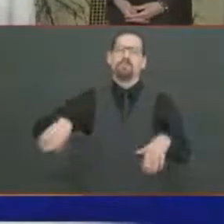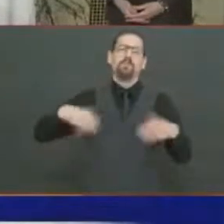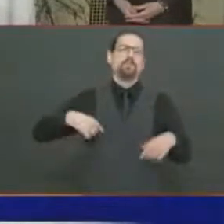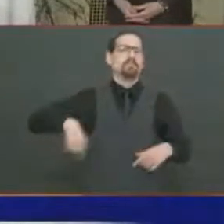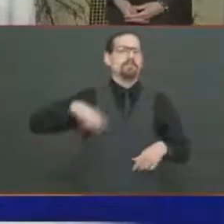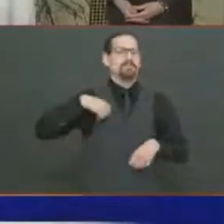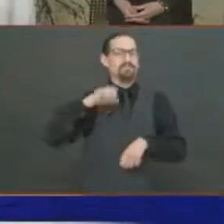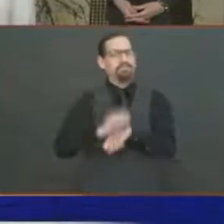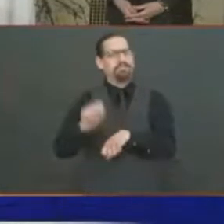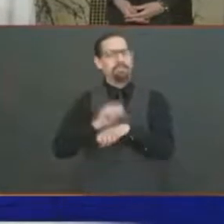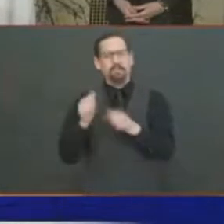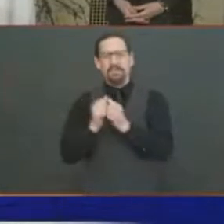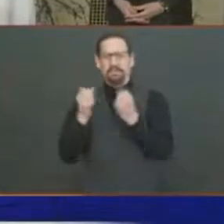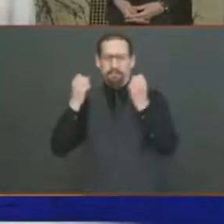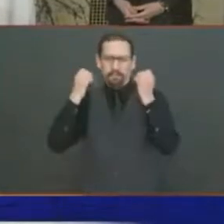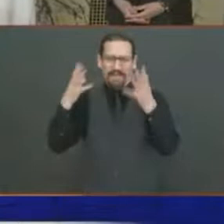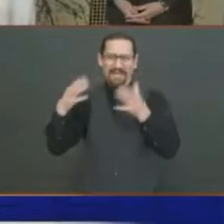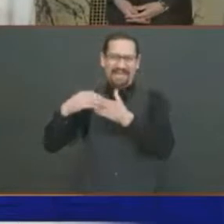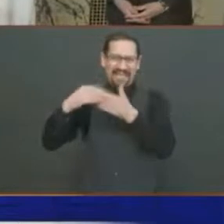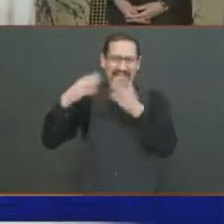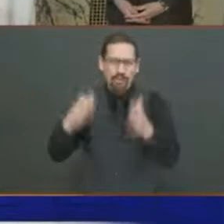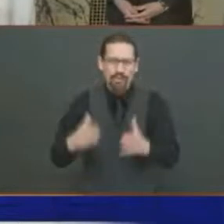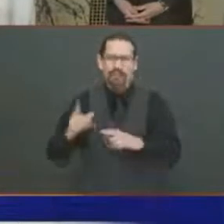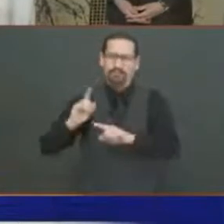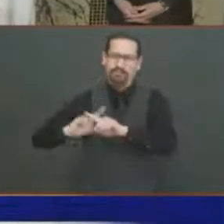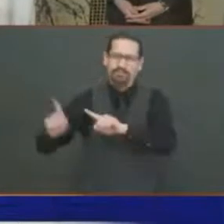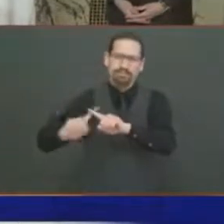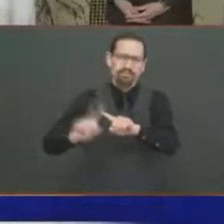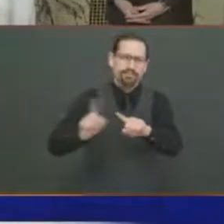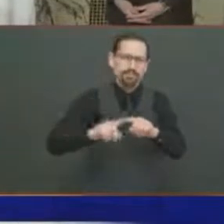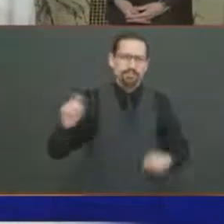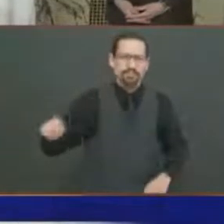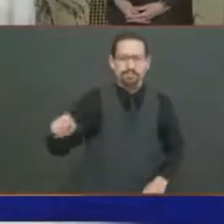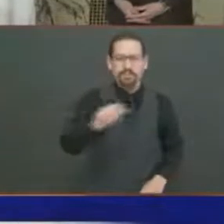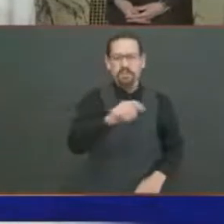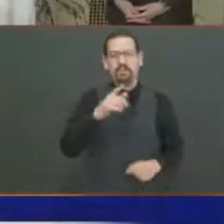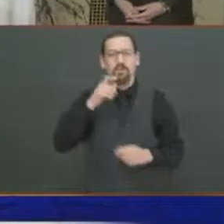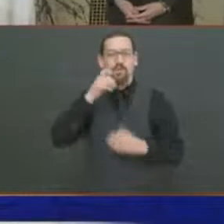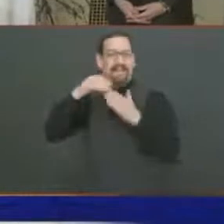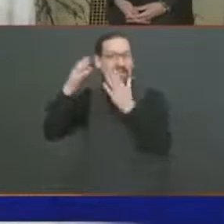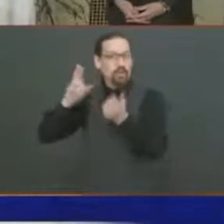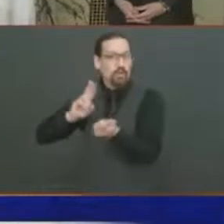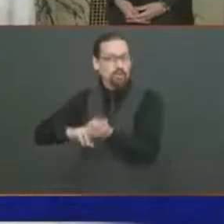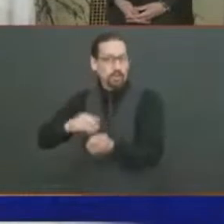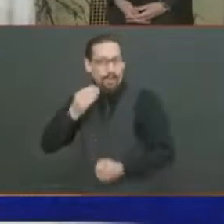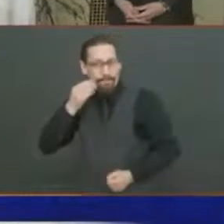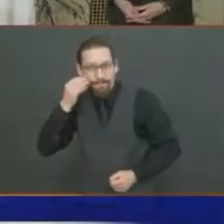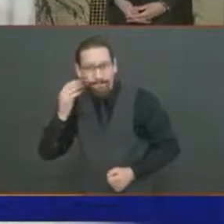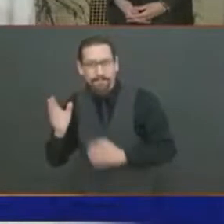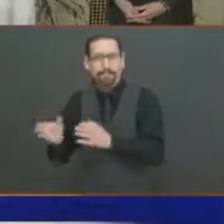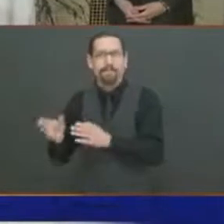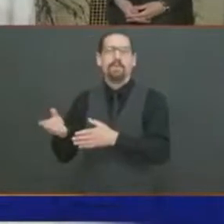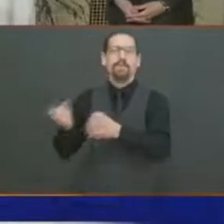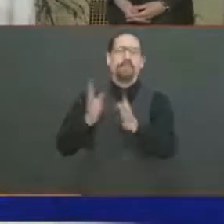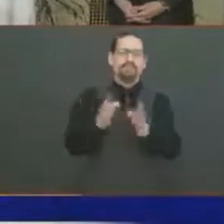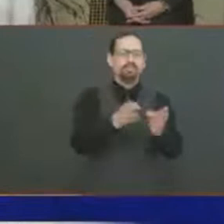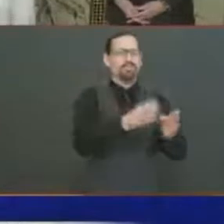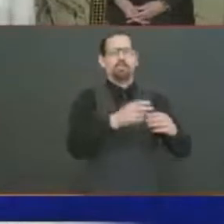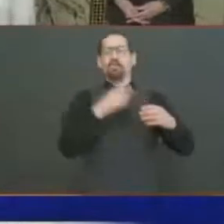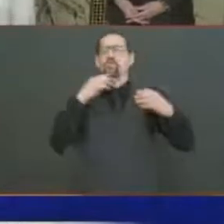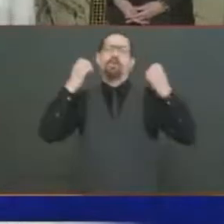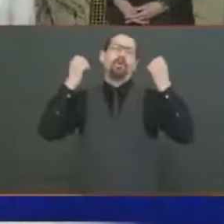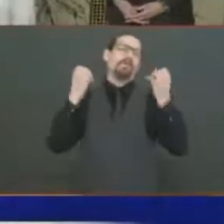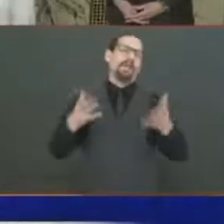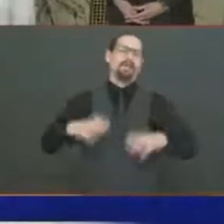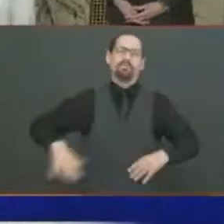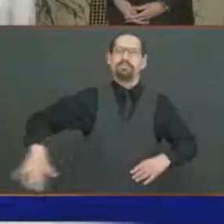municipal leaders, working closely with nursing homes. But we want to hear from individuals too.